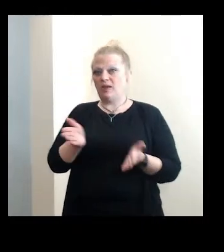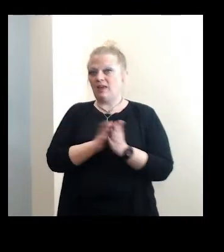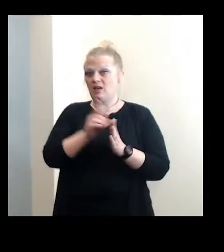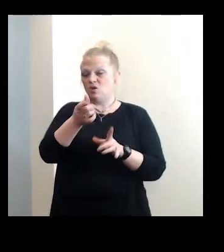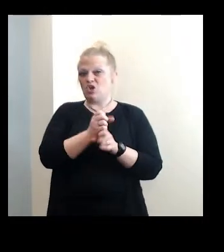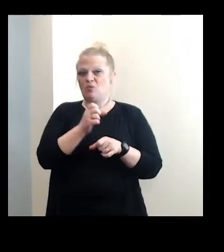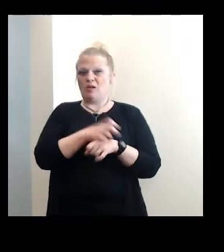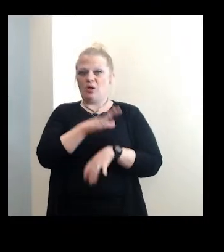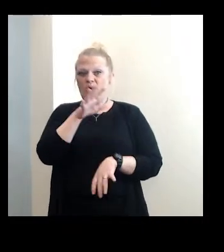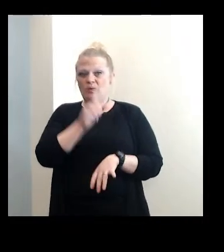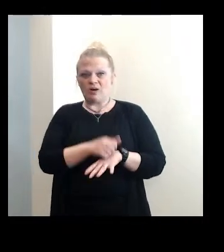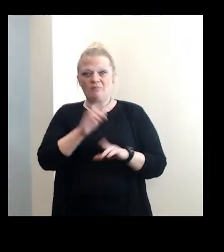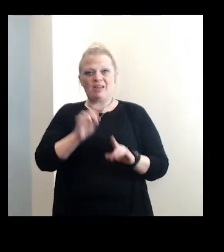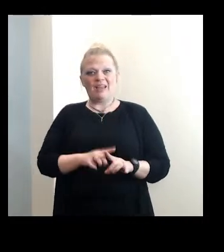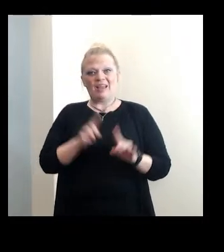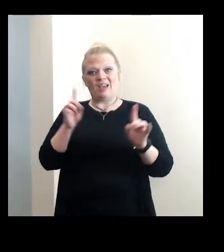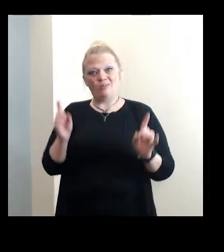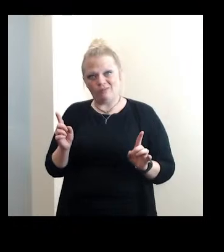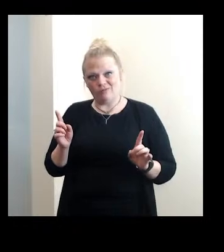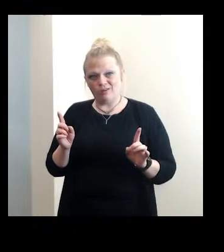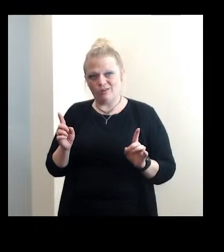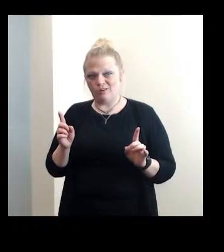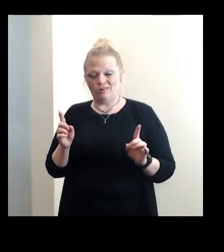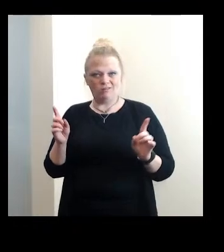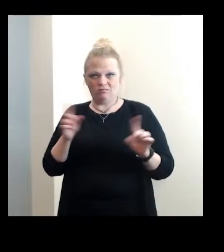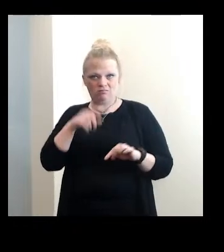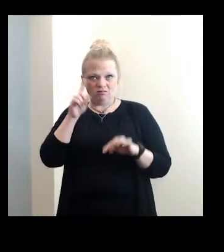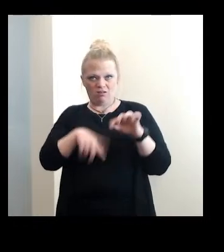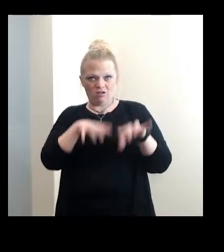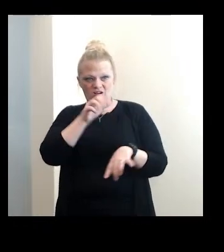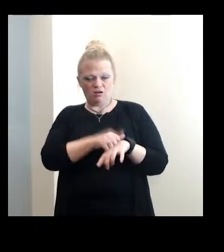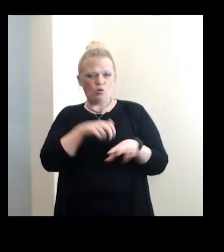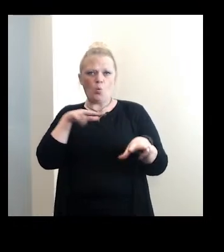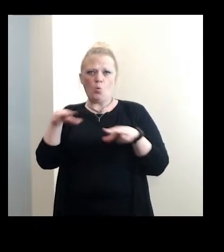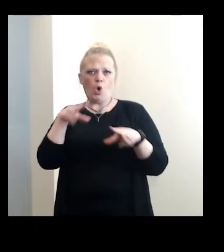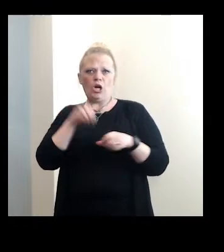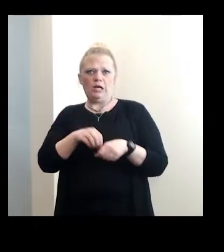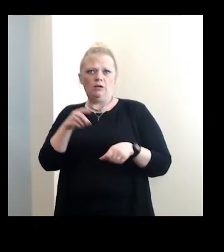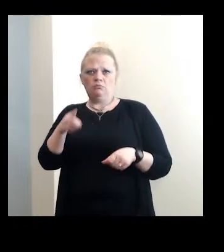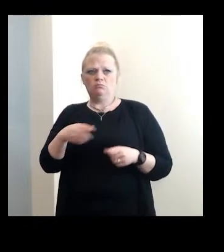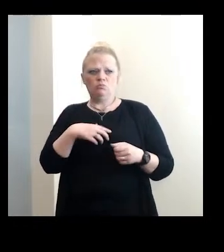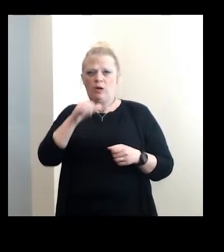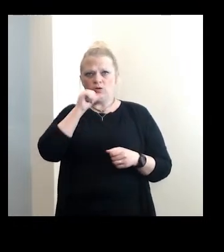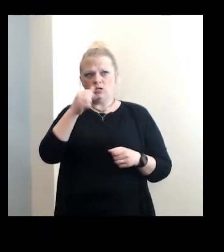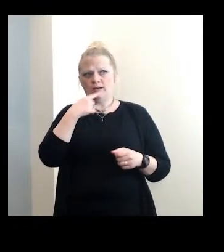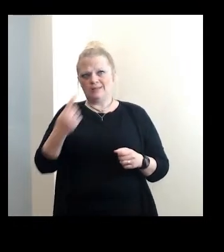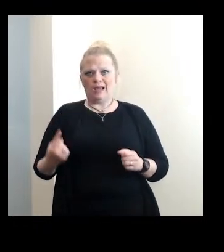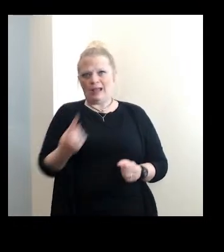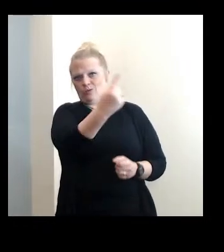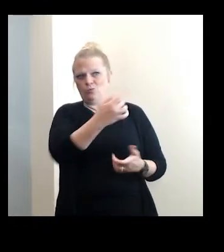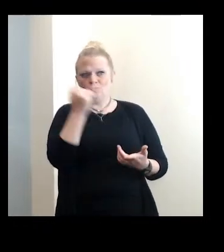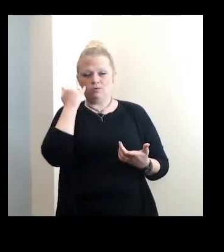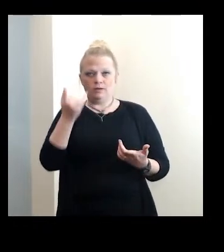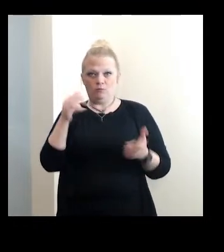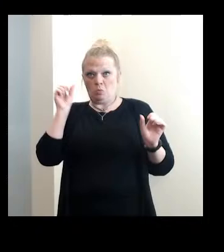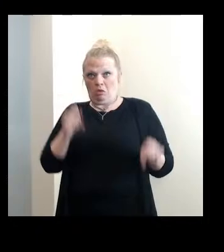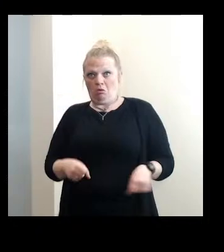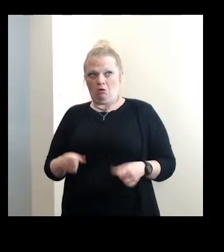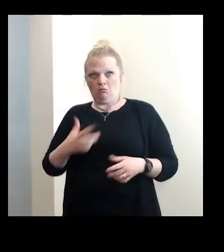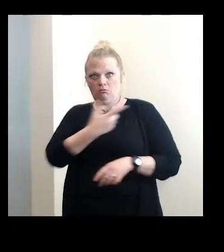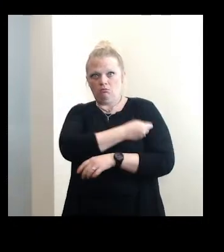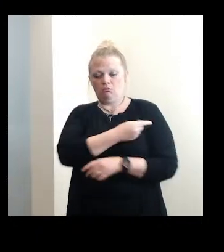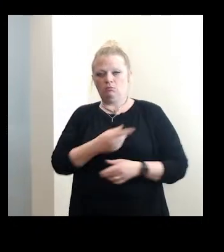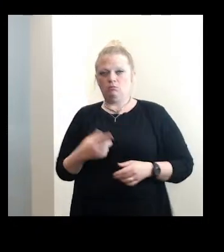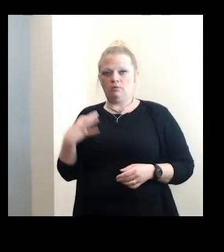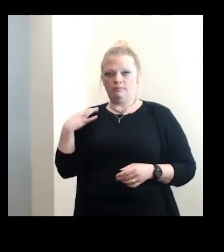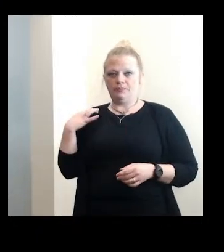make an appointment. However, if that doesn't work for you, just walk in. We will not turn away anybody who is eligible. And then